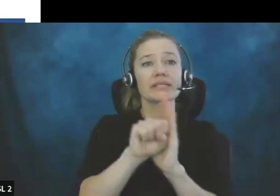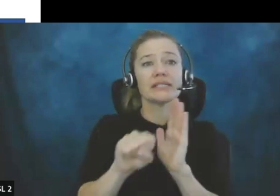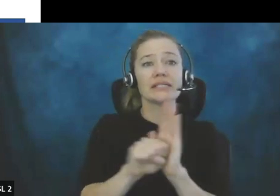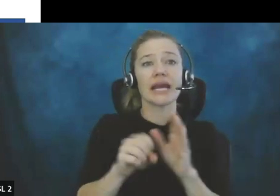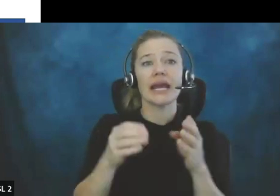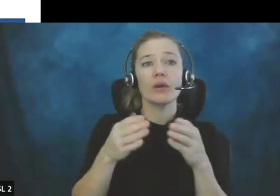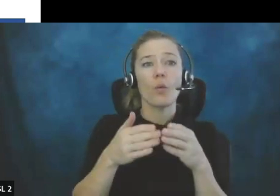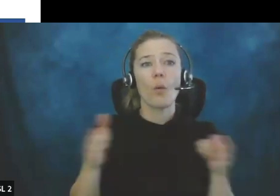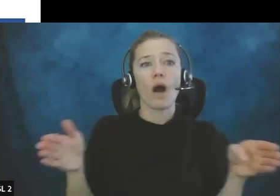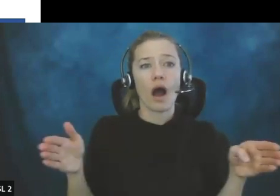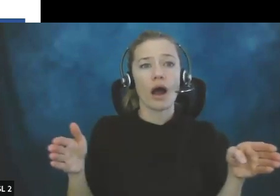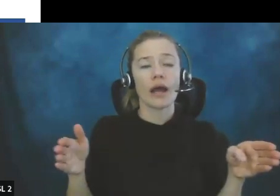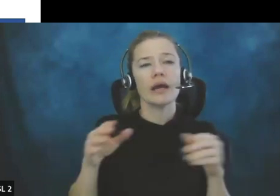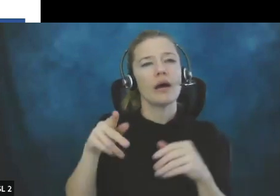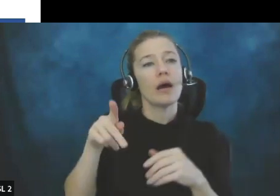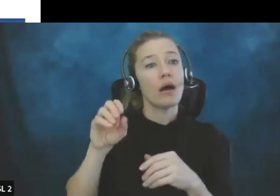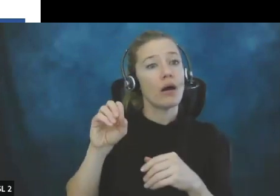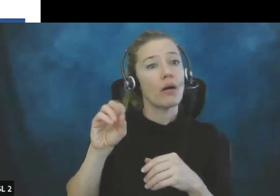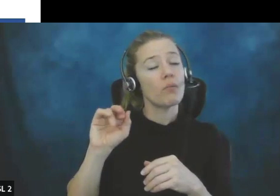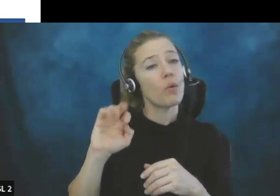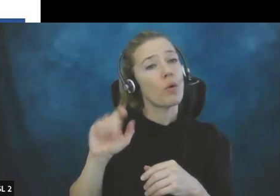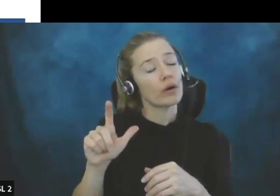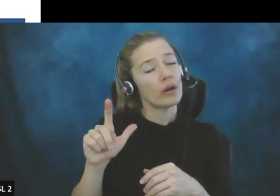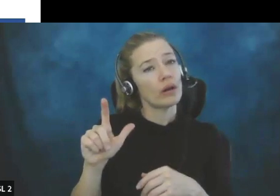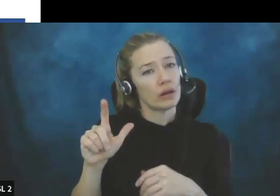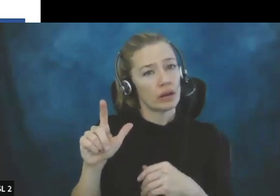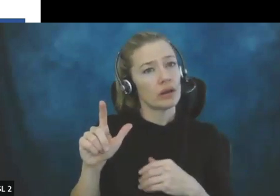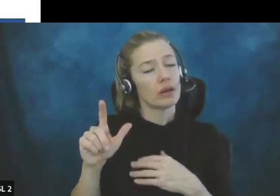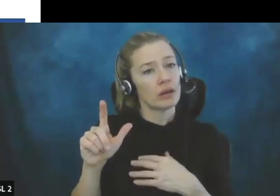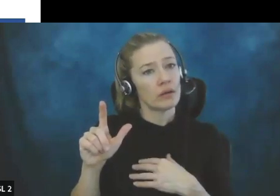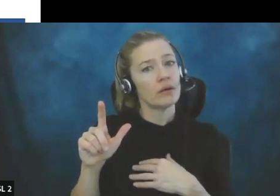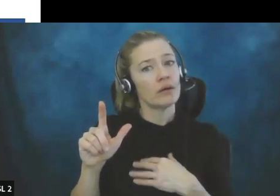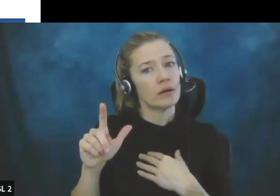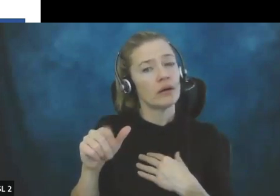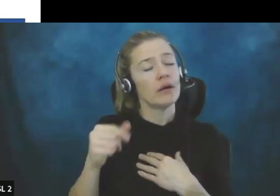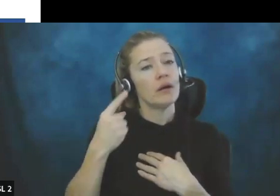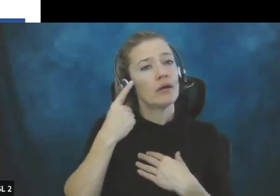to develop a statewide kind of portal